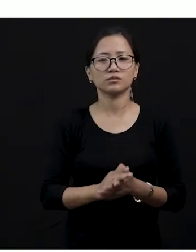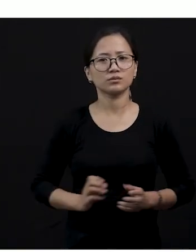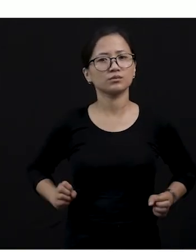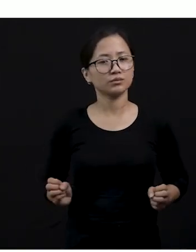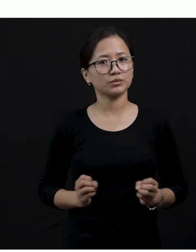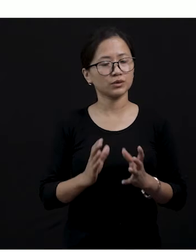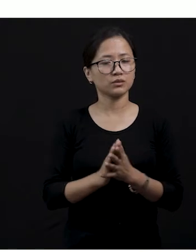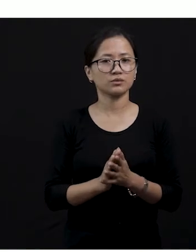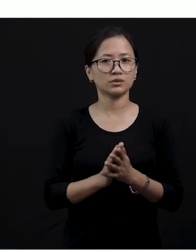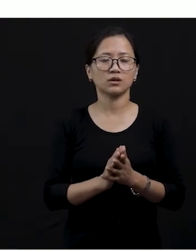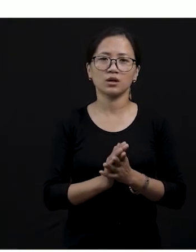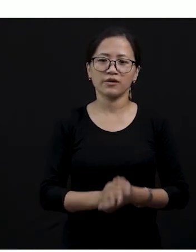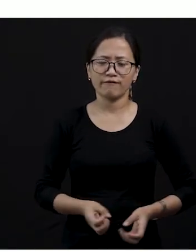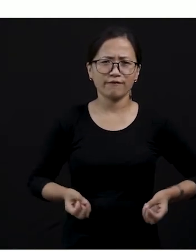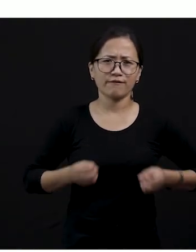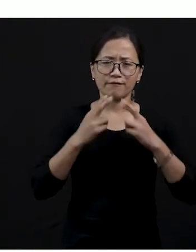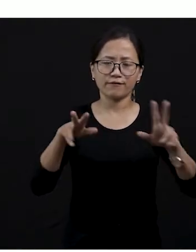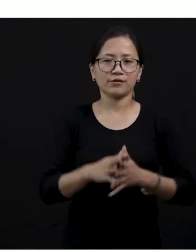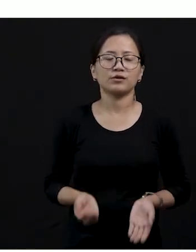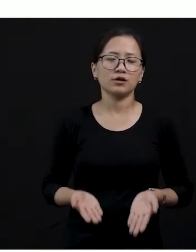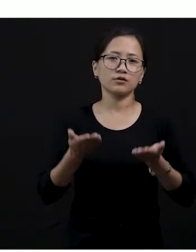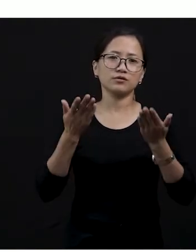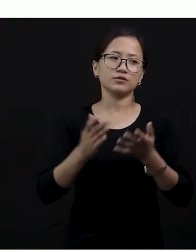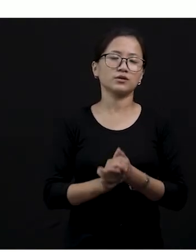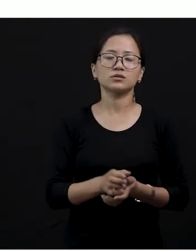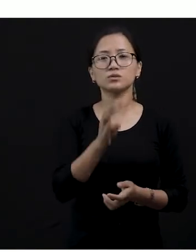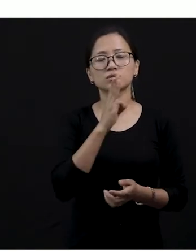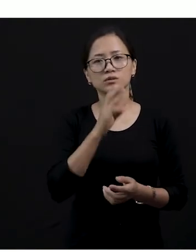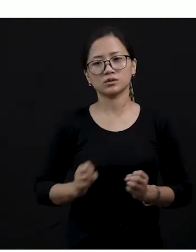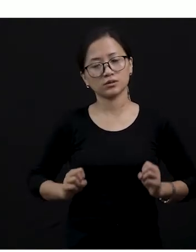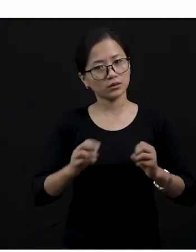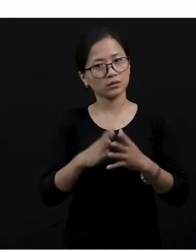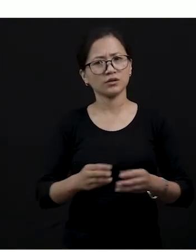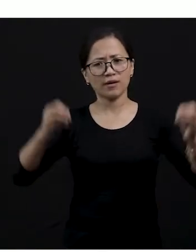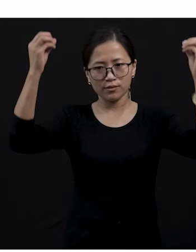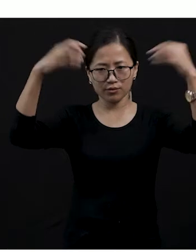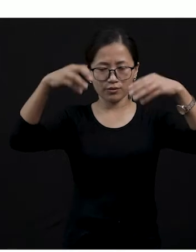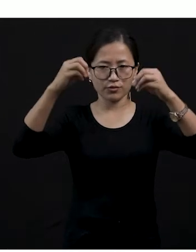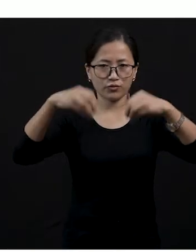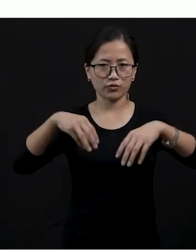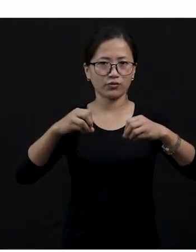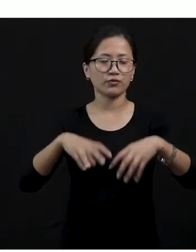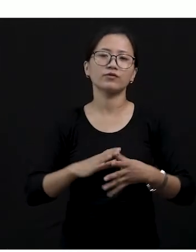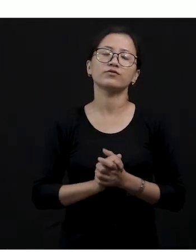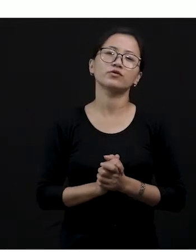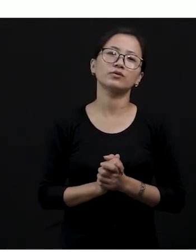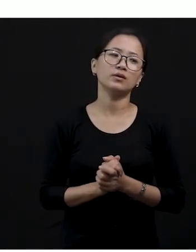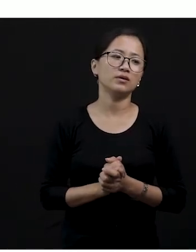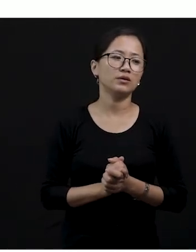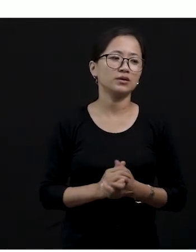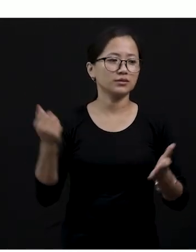So water falls down as rainfall, okay, and this recharges, it charges